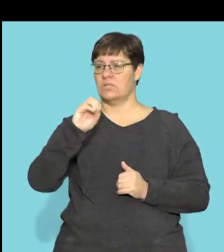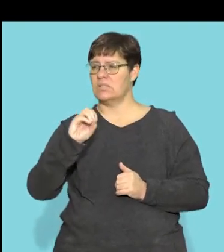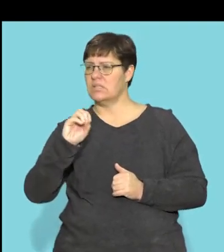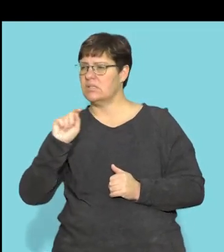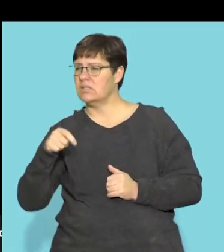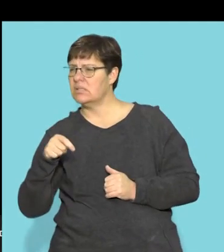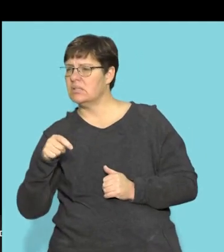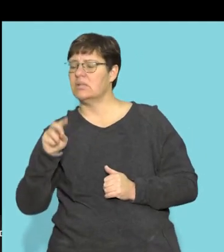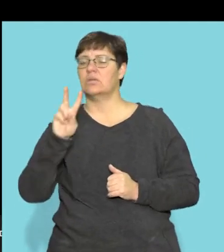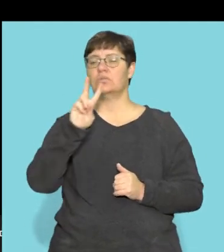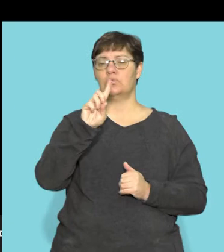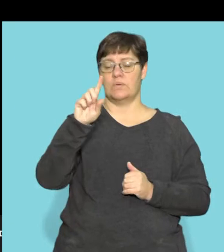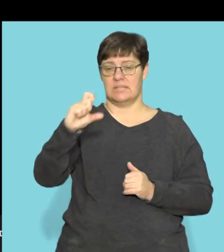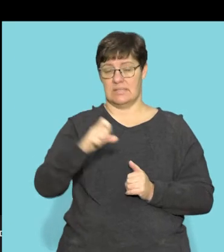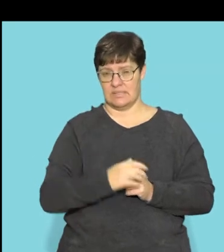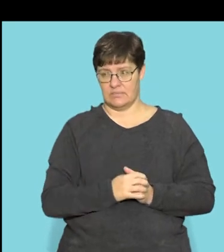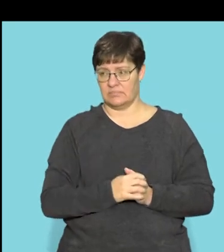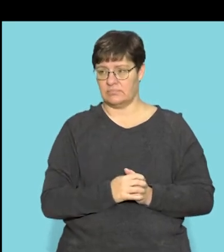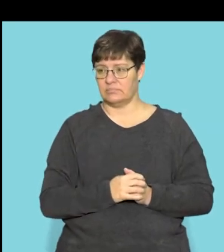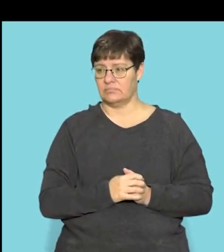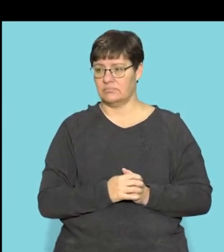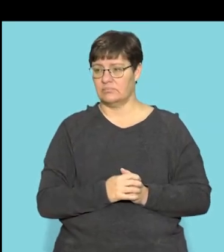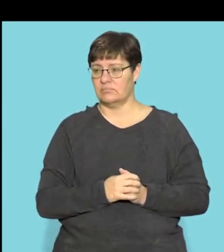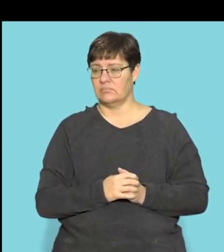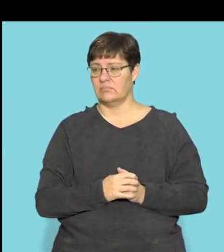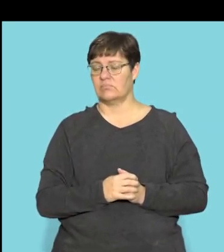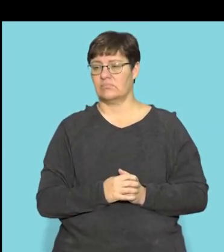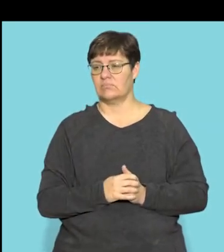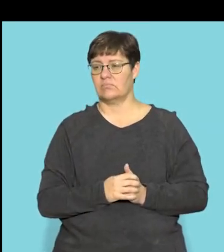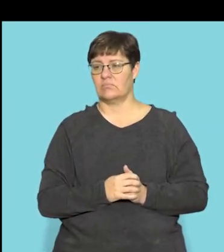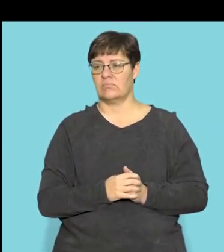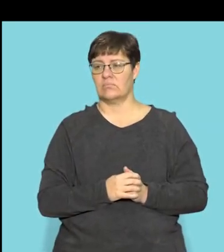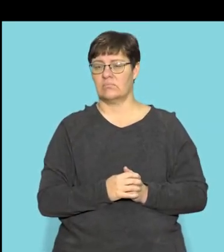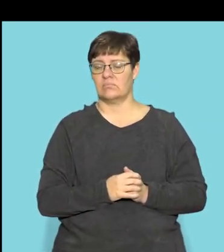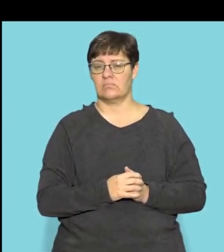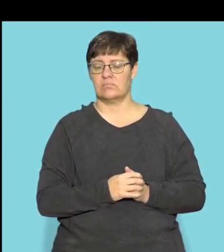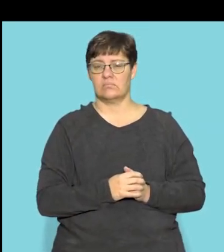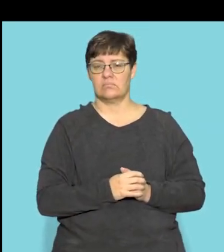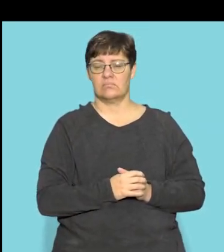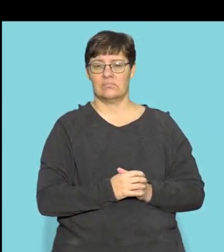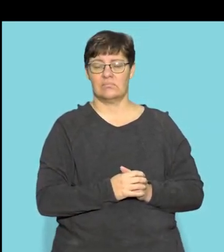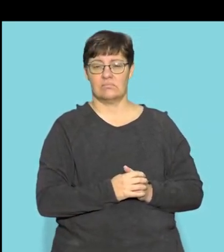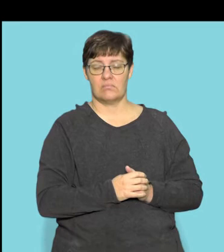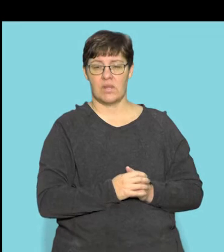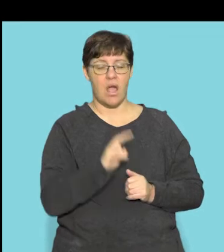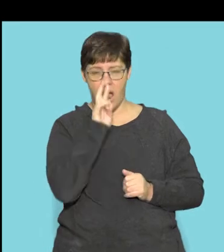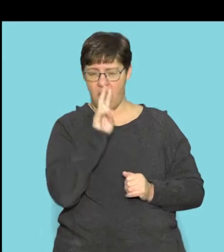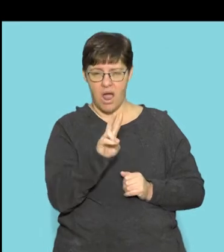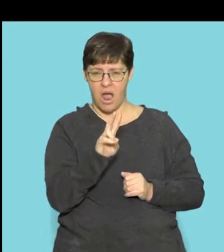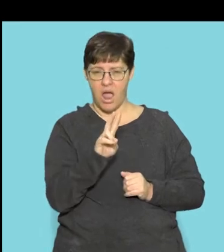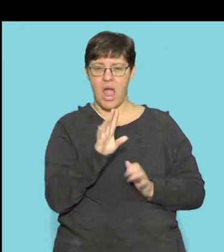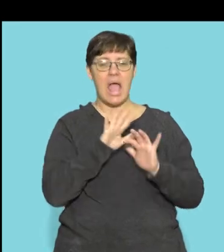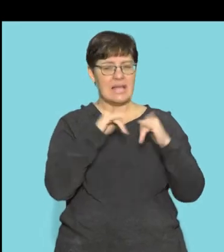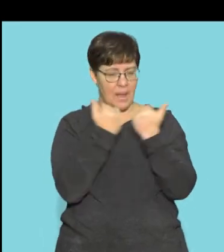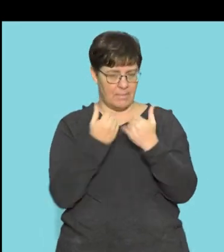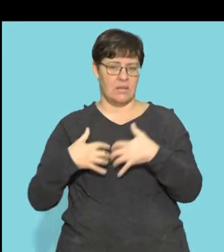let's just quickly look at how many cents this will be, 21 cents. Right, so now it really makes